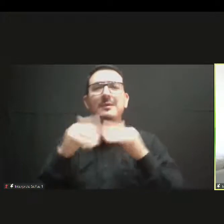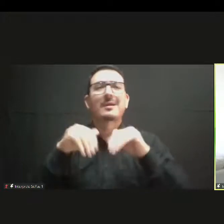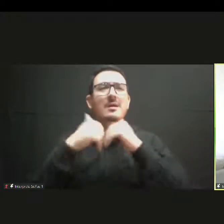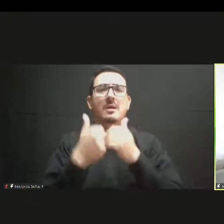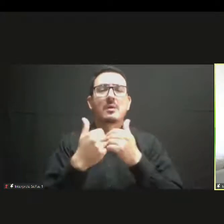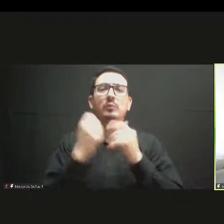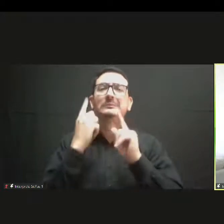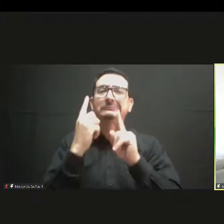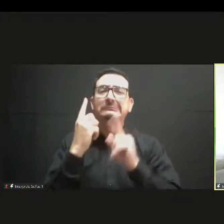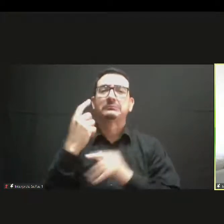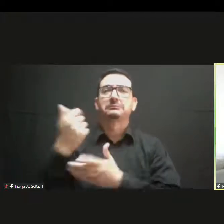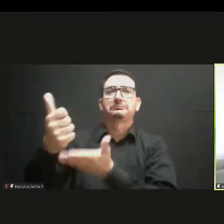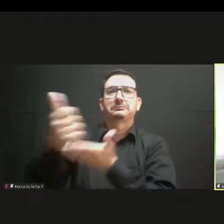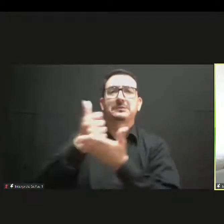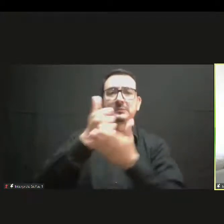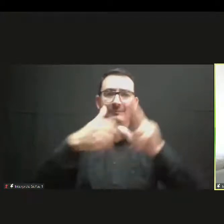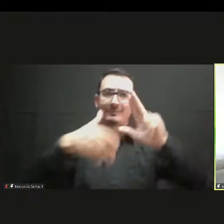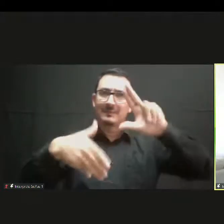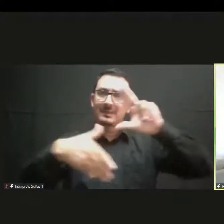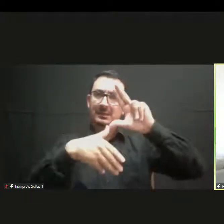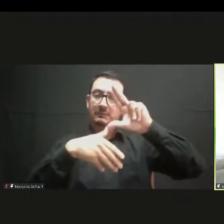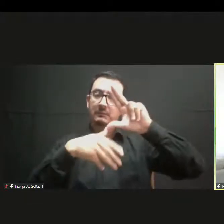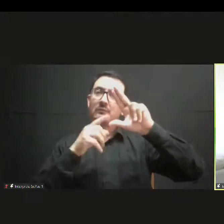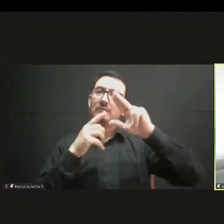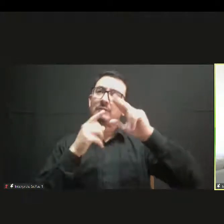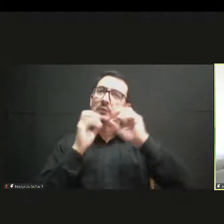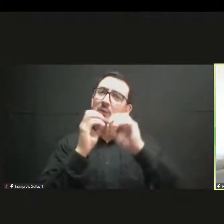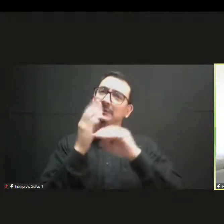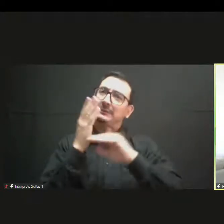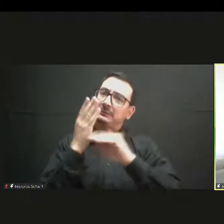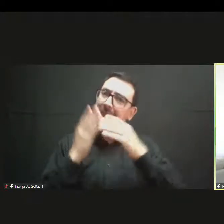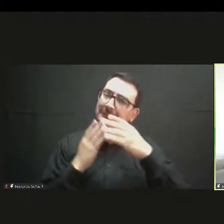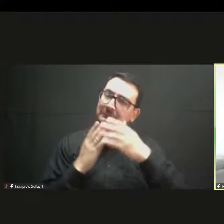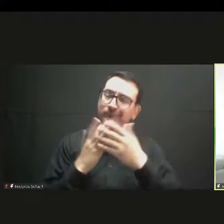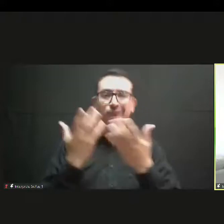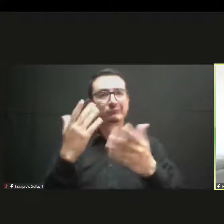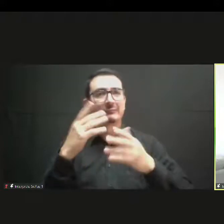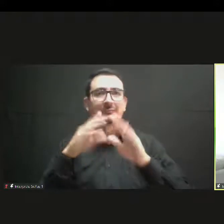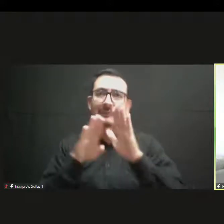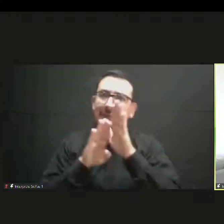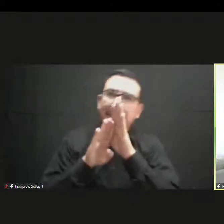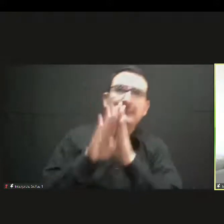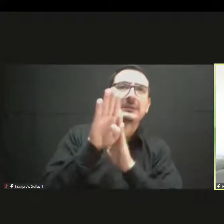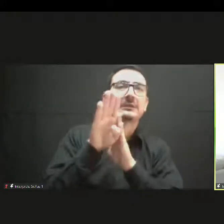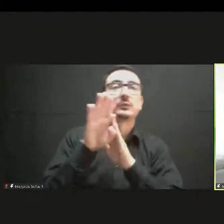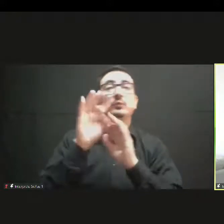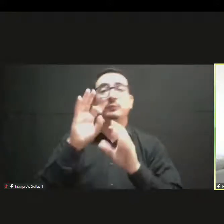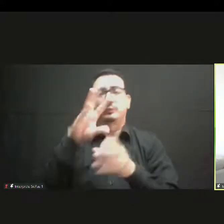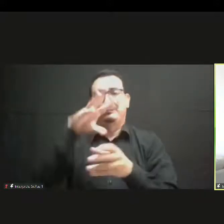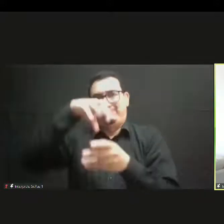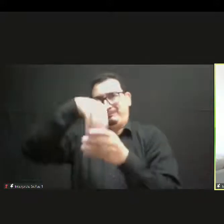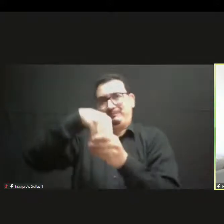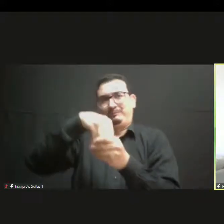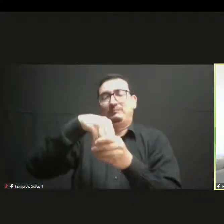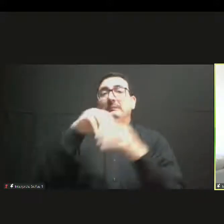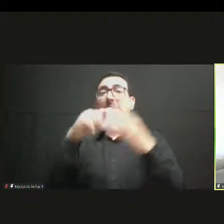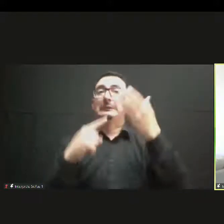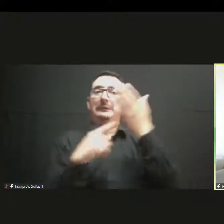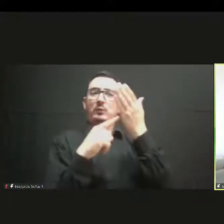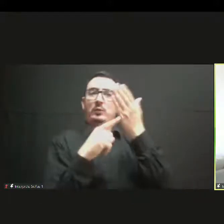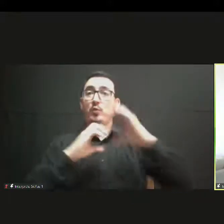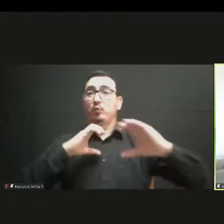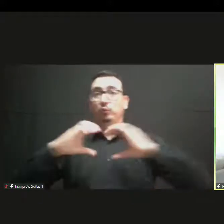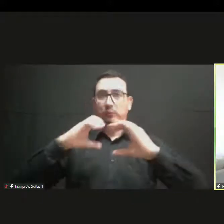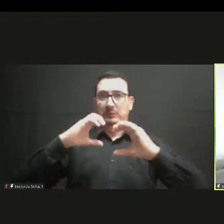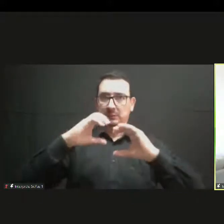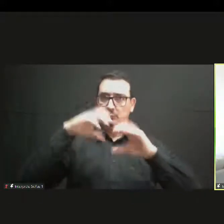than traditional services exports such as tourism and transport. However, developing regions are lagging behind in this rapidly